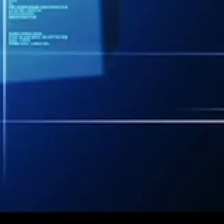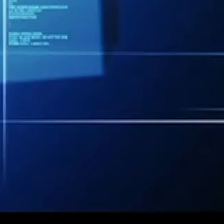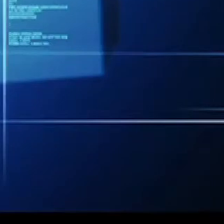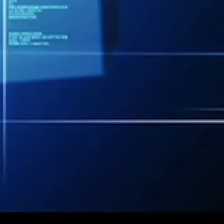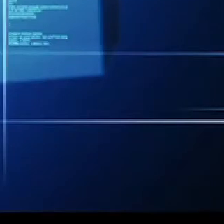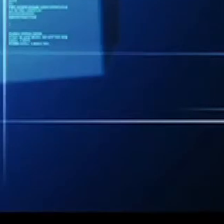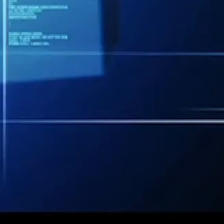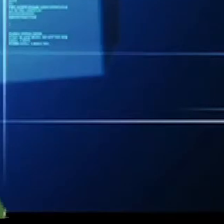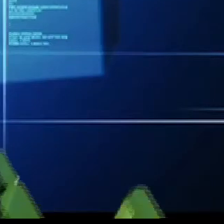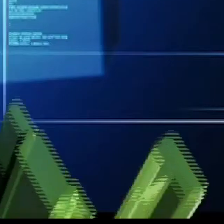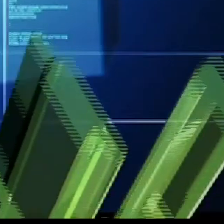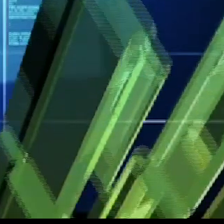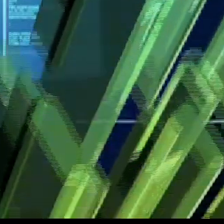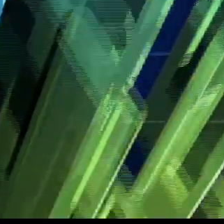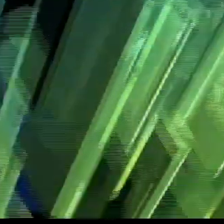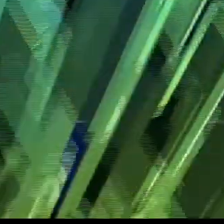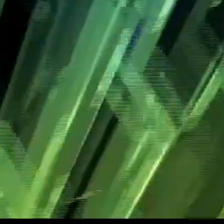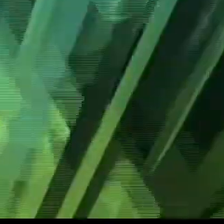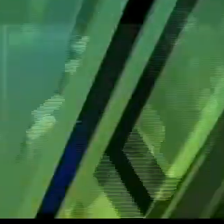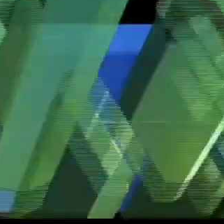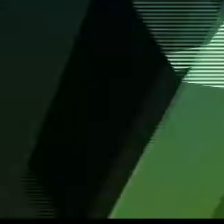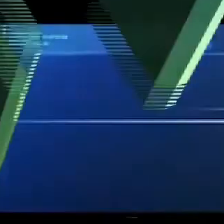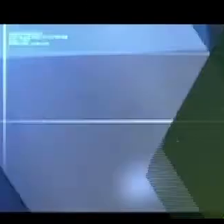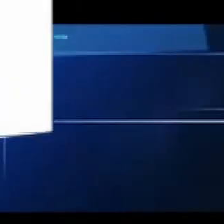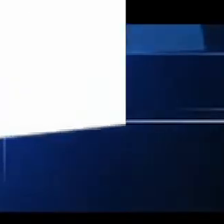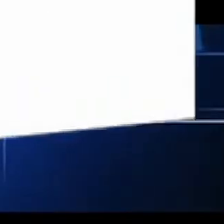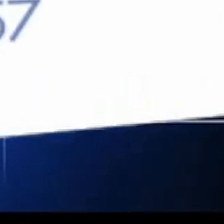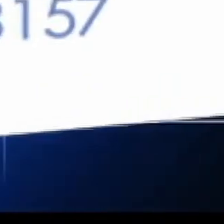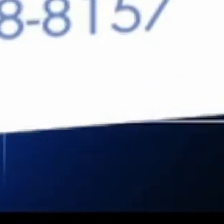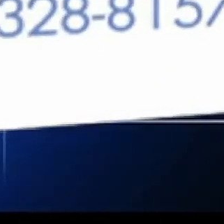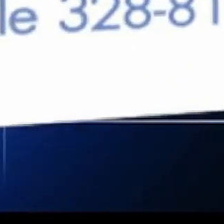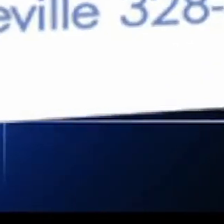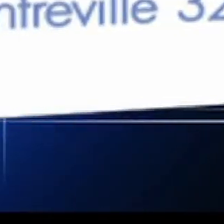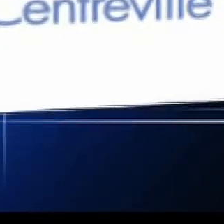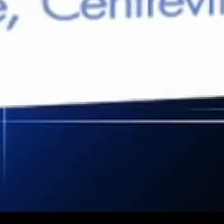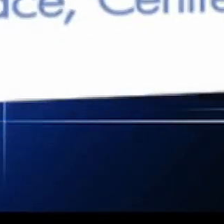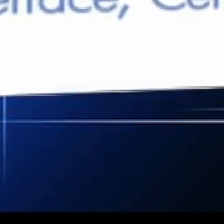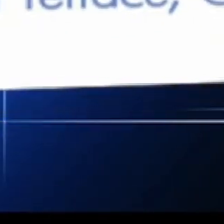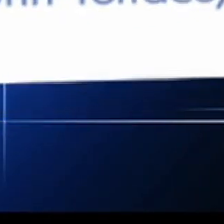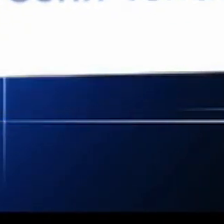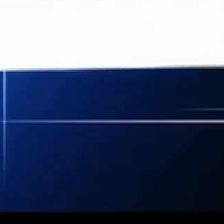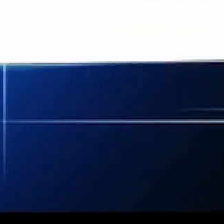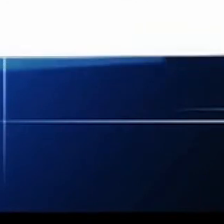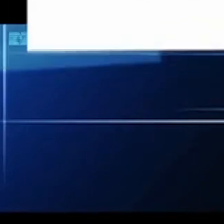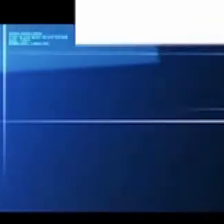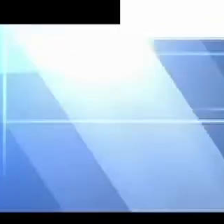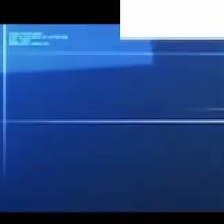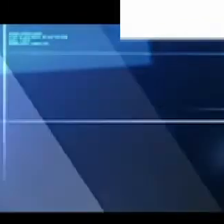This is ZNS Total Sports, brought to you by 4th Terrace Diagnostic Center.